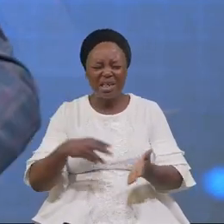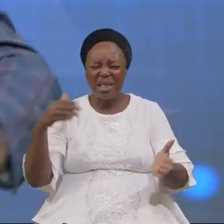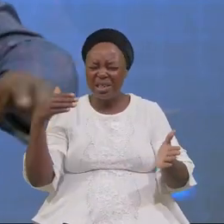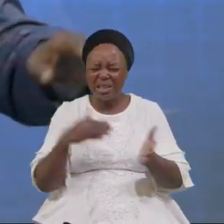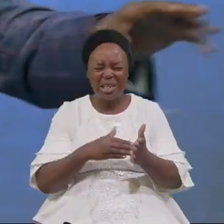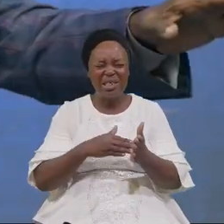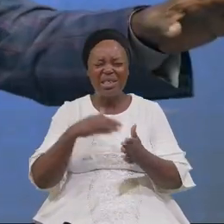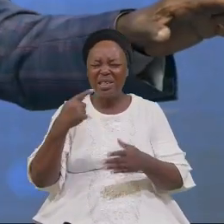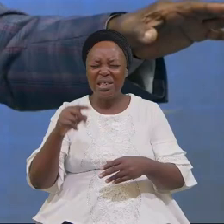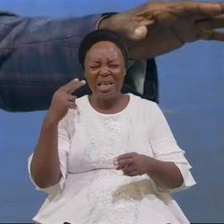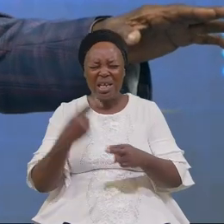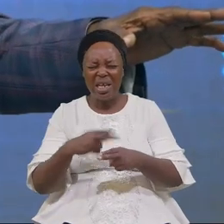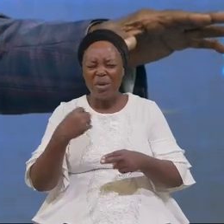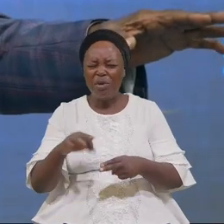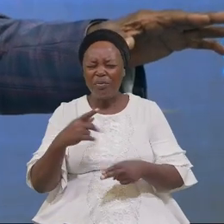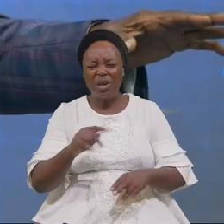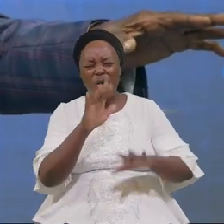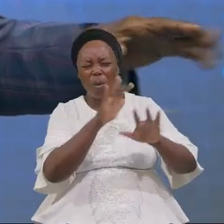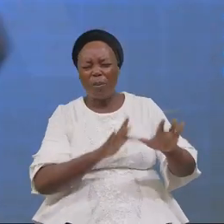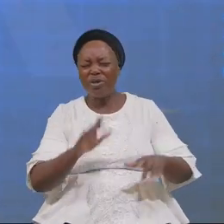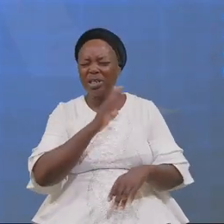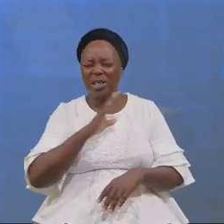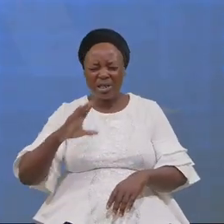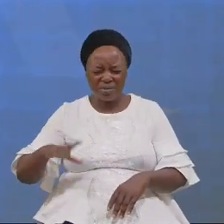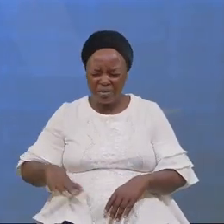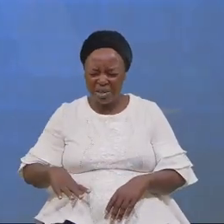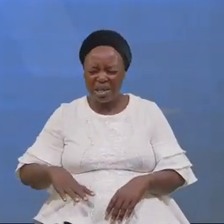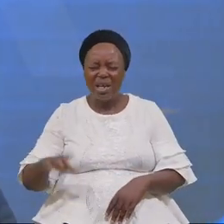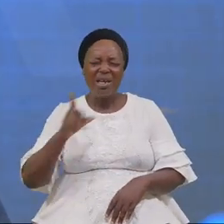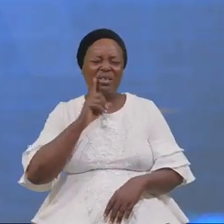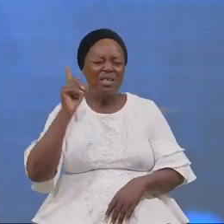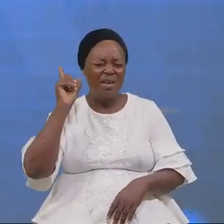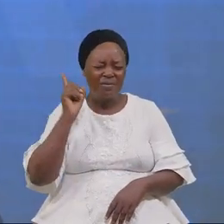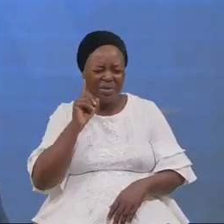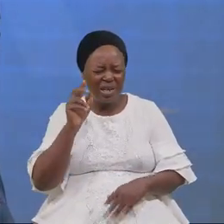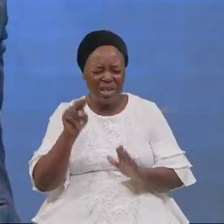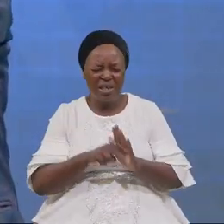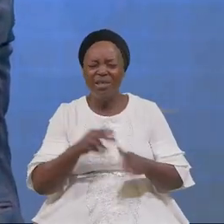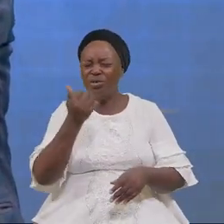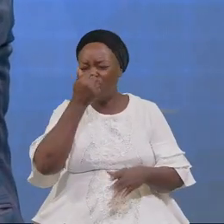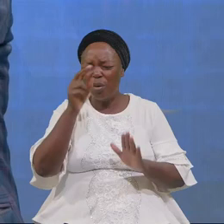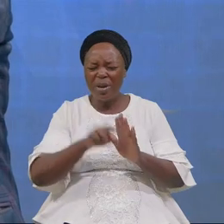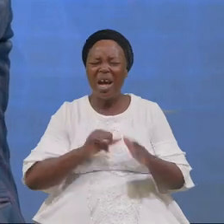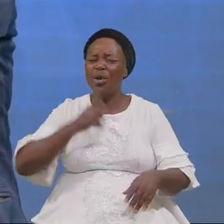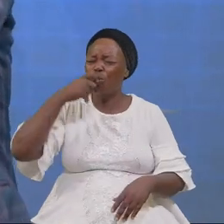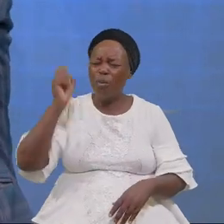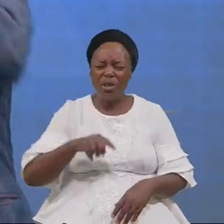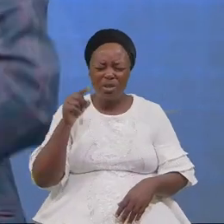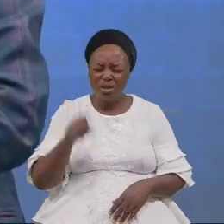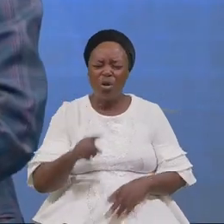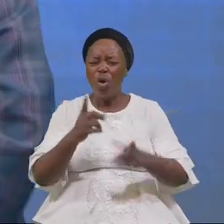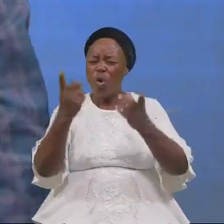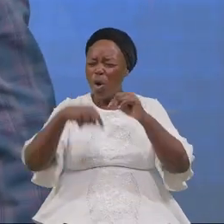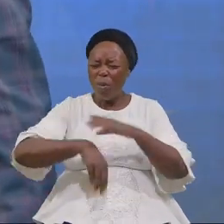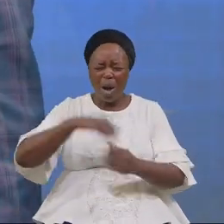name of the compassionate Christ. Deafness, dumbness, I command you, come out